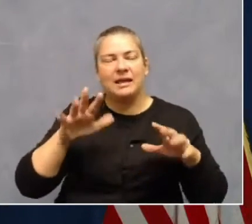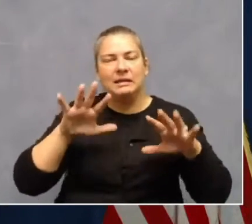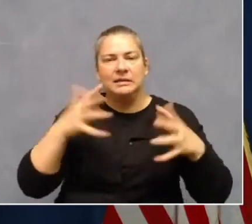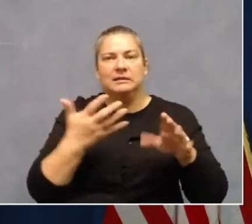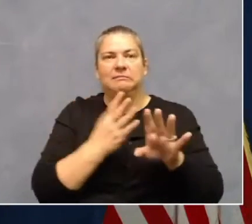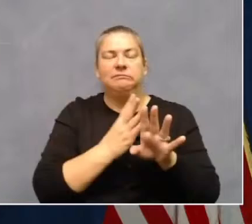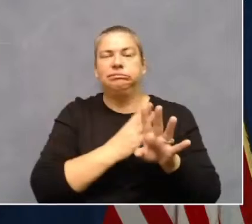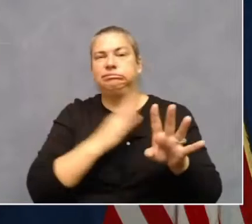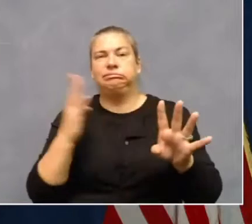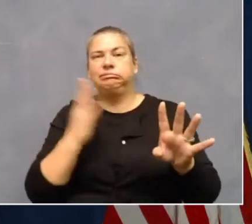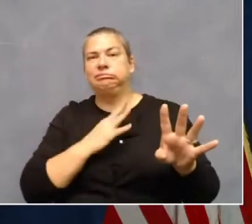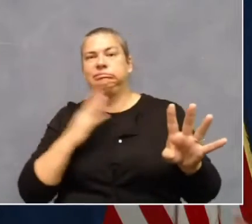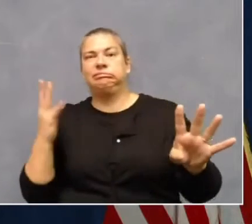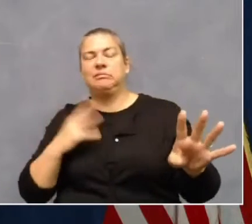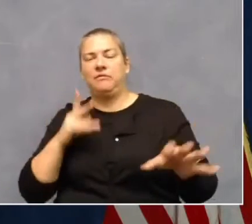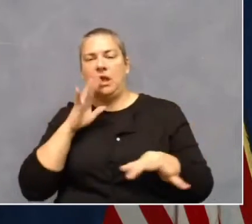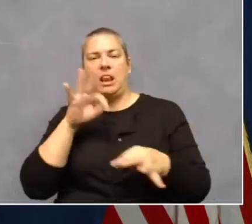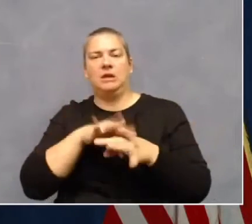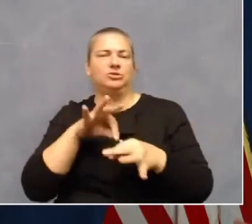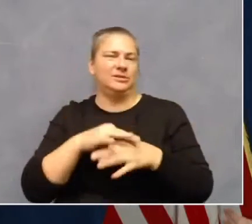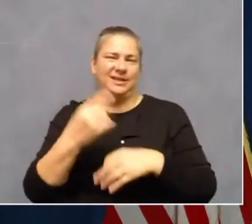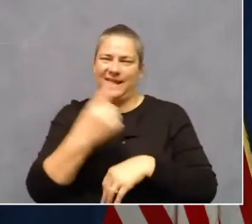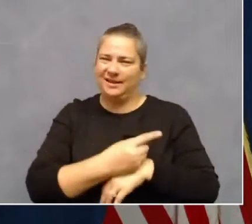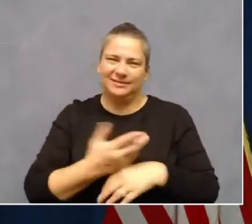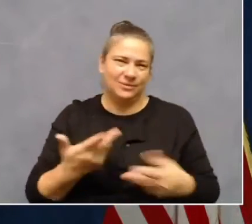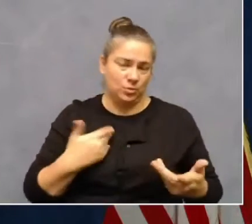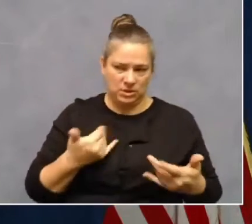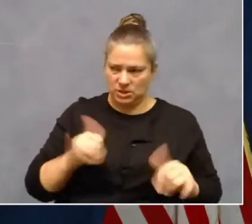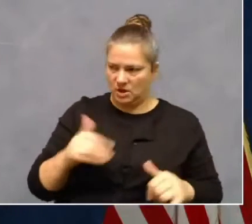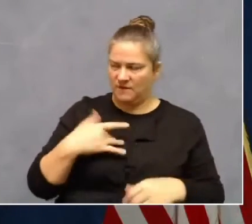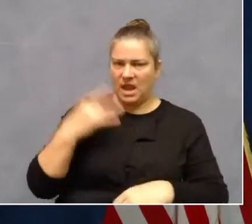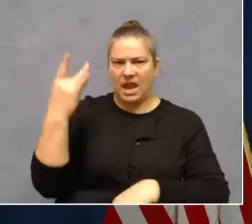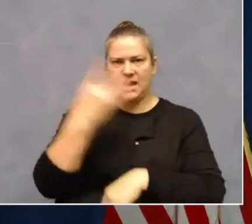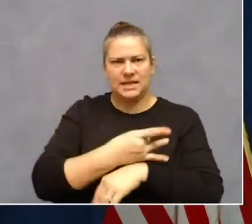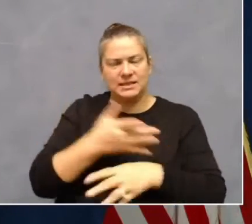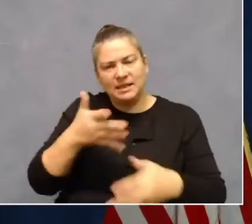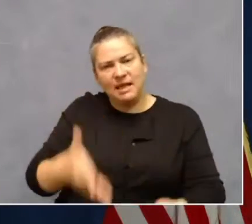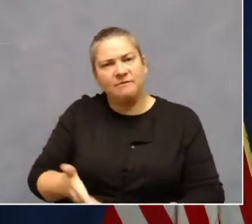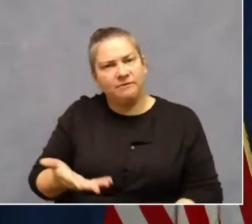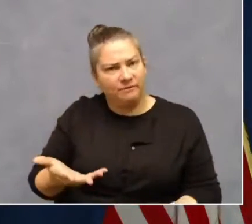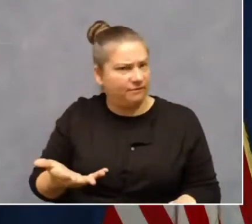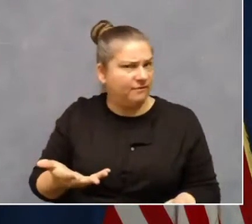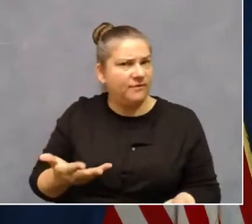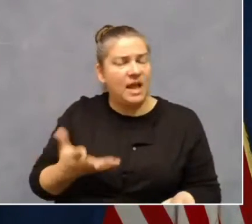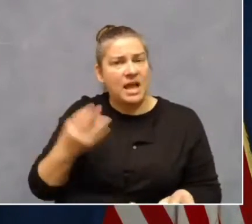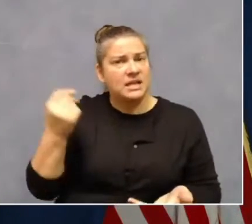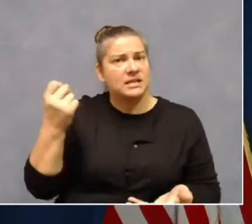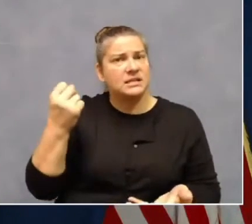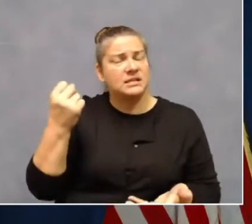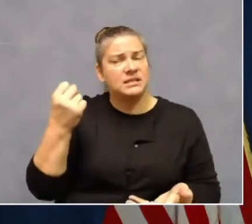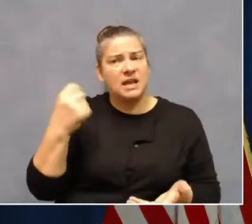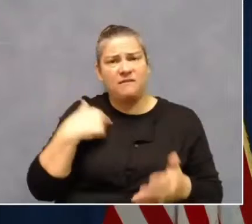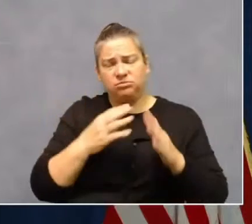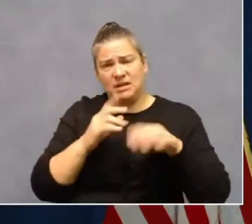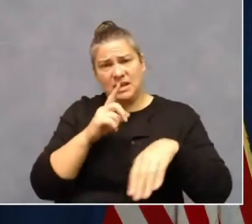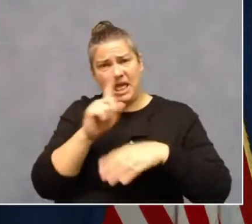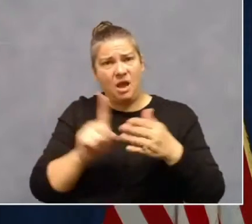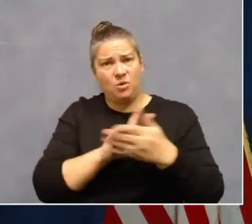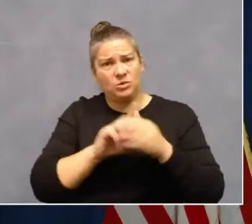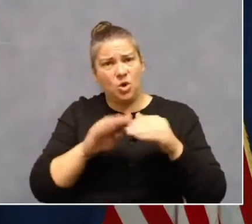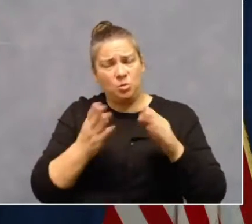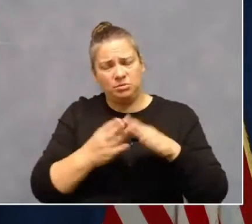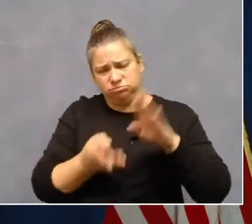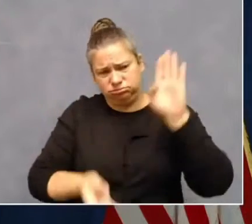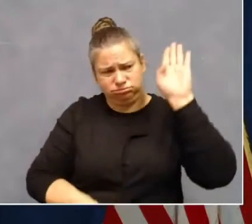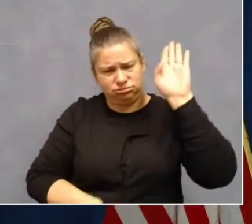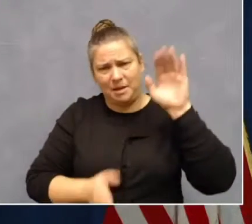election day itself. But we still have 8 days, and we'll have Saturday hours, so there's plenty of time. Just make sure you